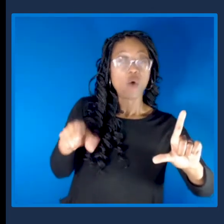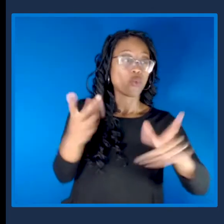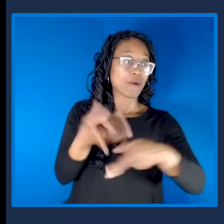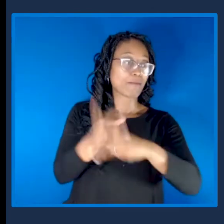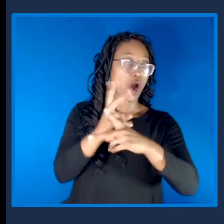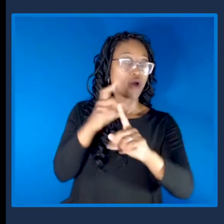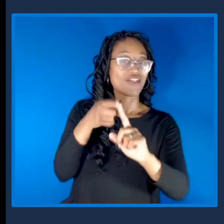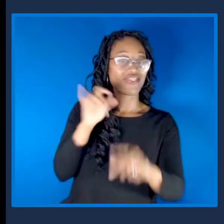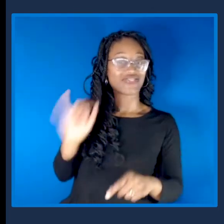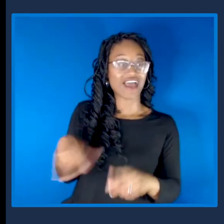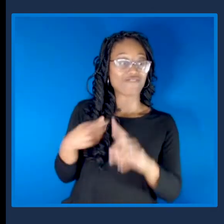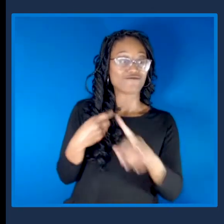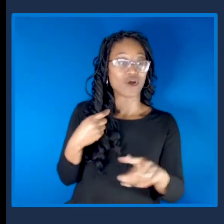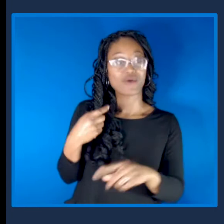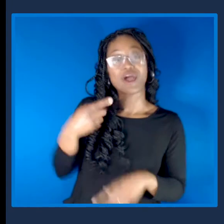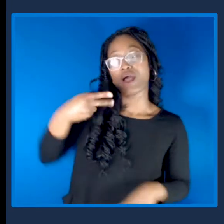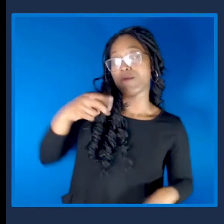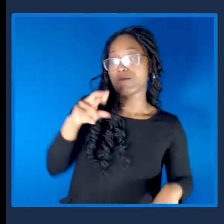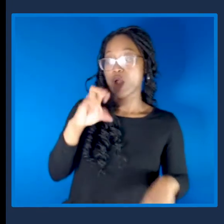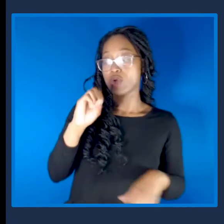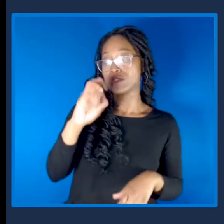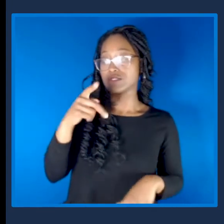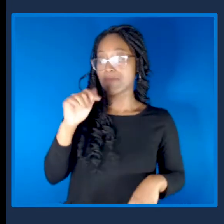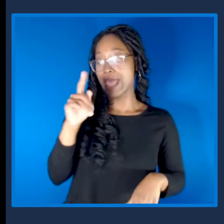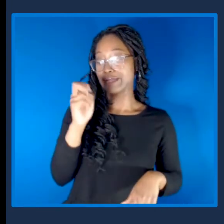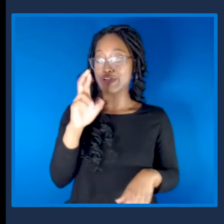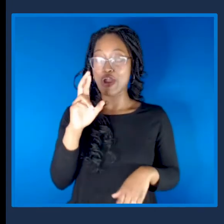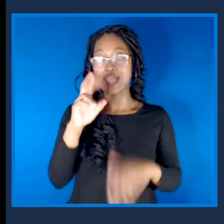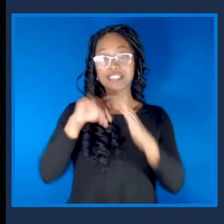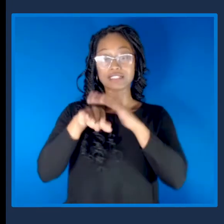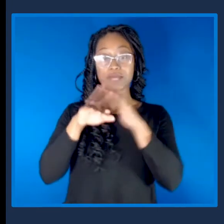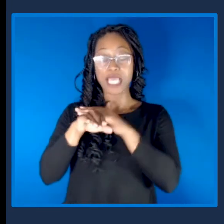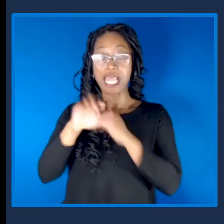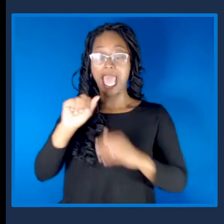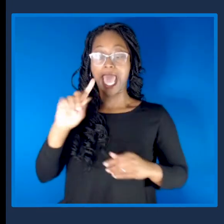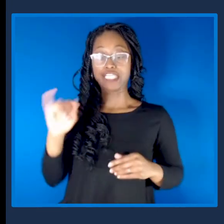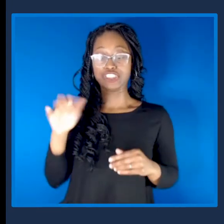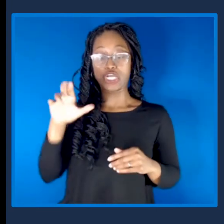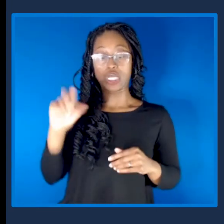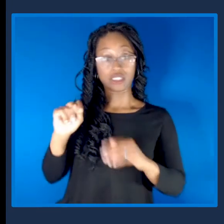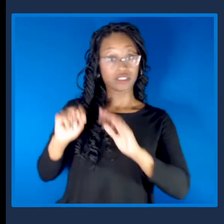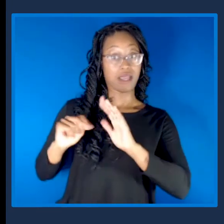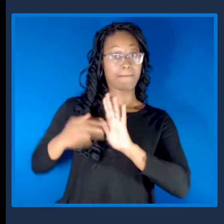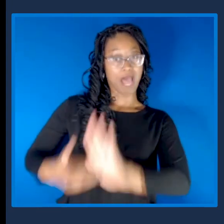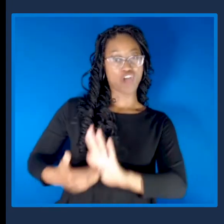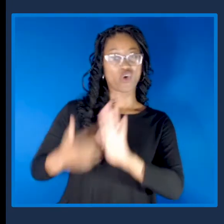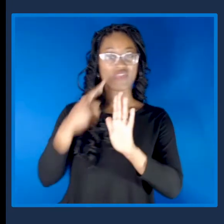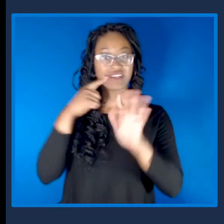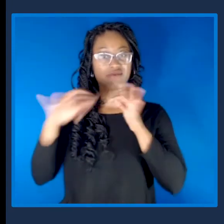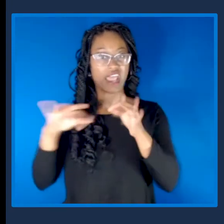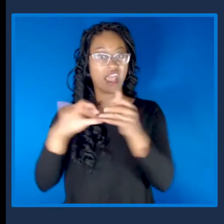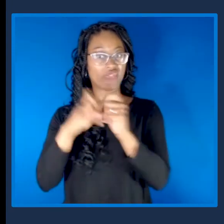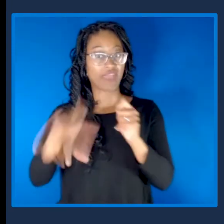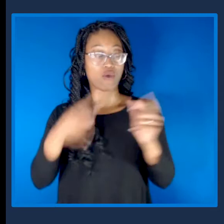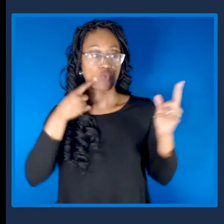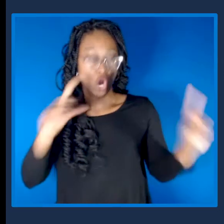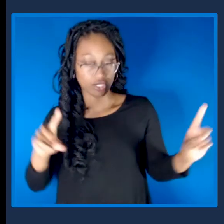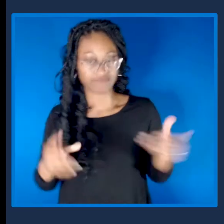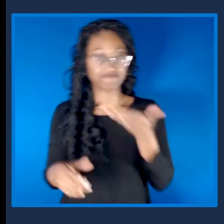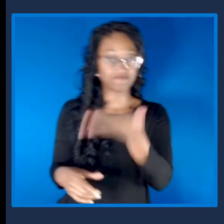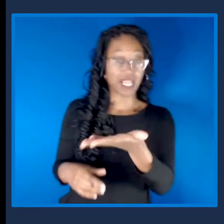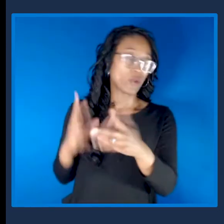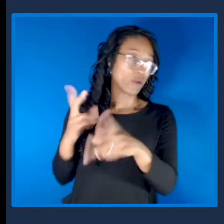the proposed spec for the accessibility object model, around how that works. And what happens is that